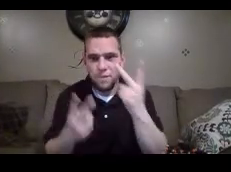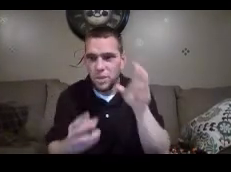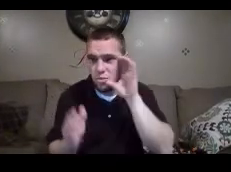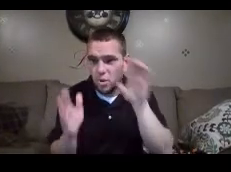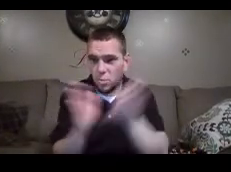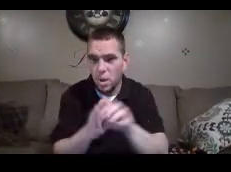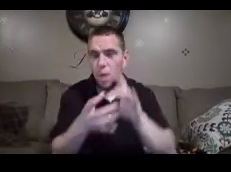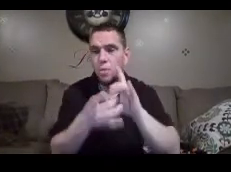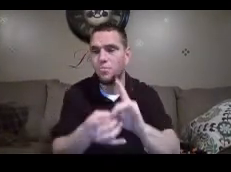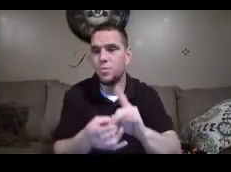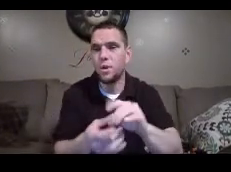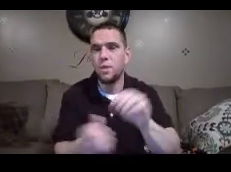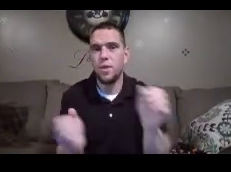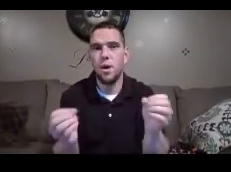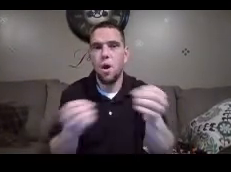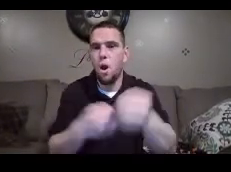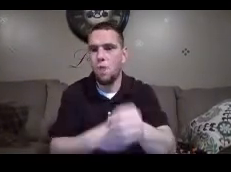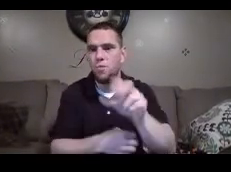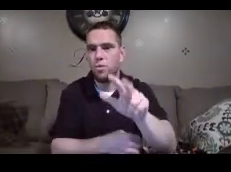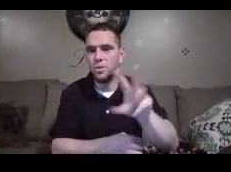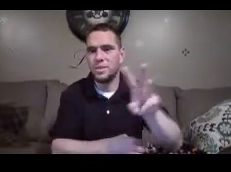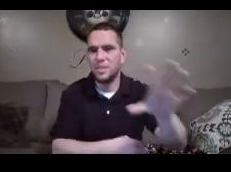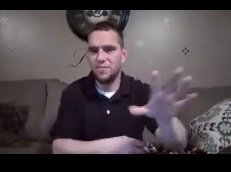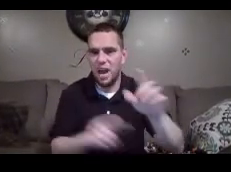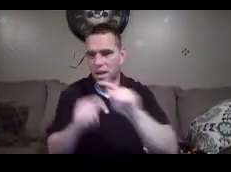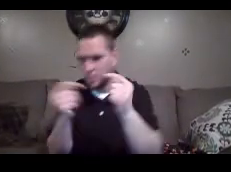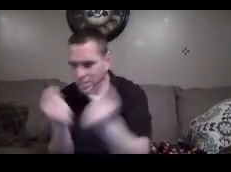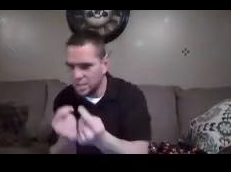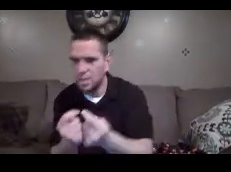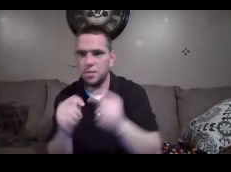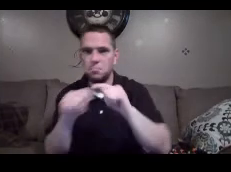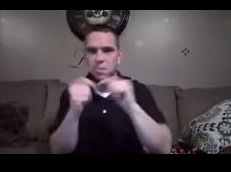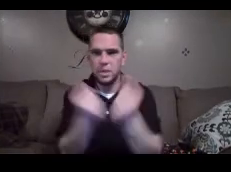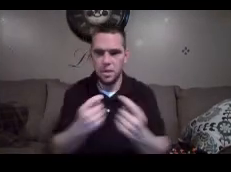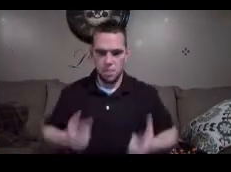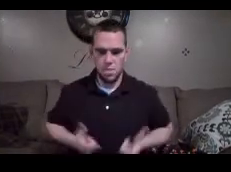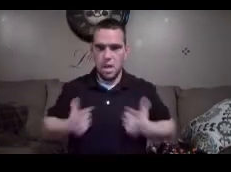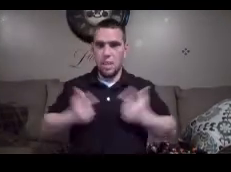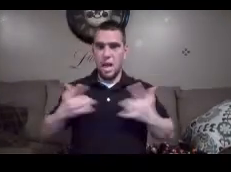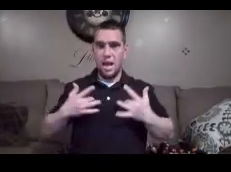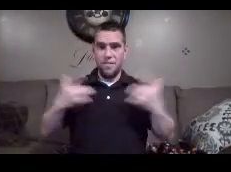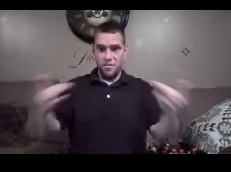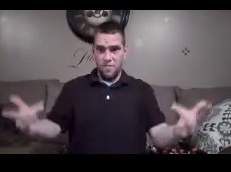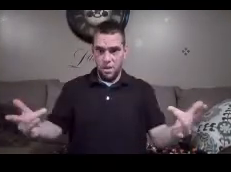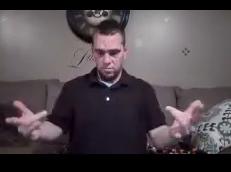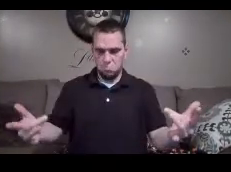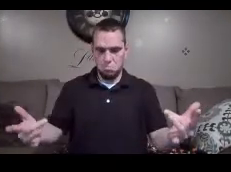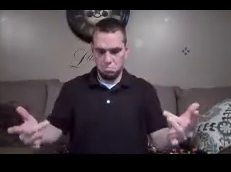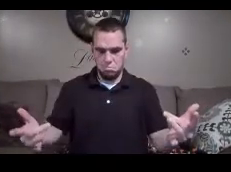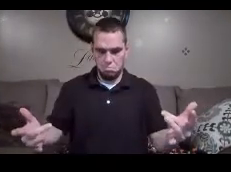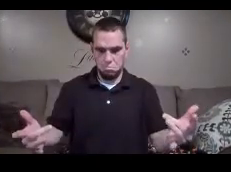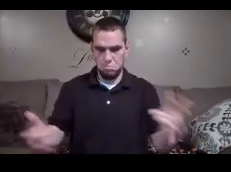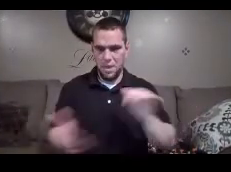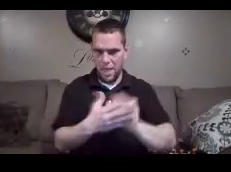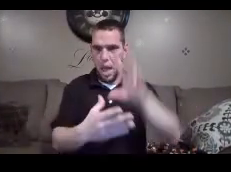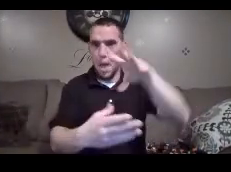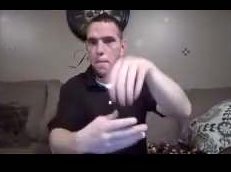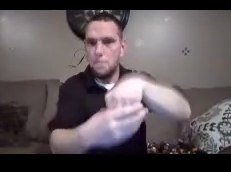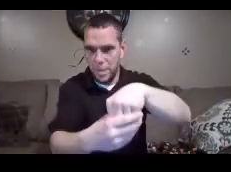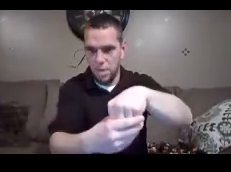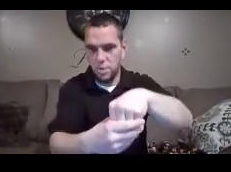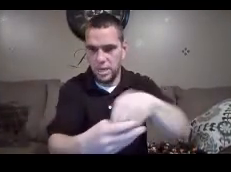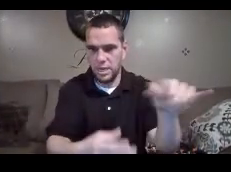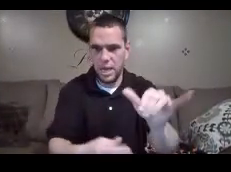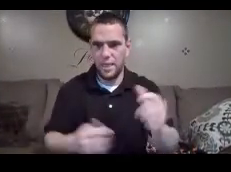365 with Microsoft Teams and Teams Live Events, they do have those built-in accessible features such as the live